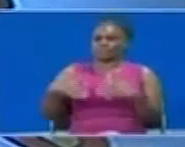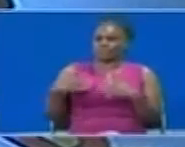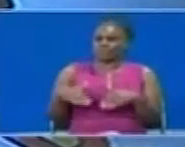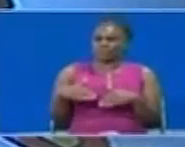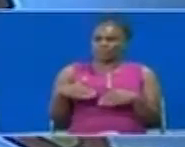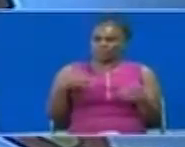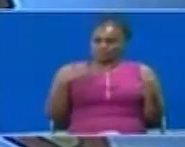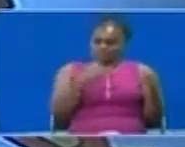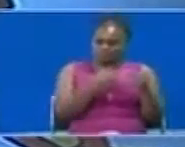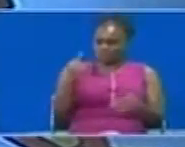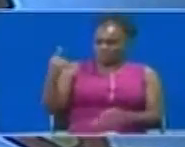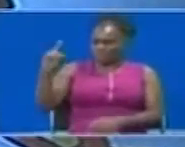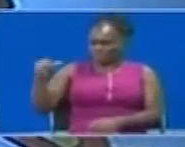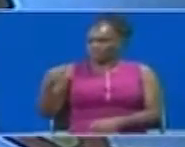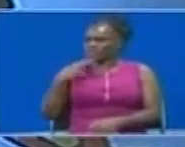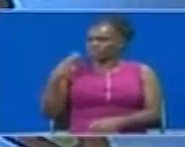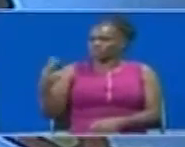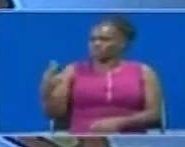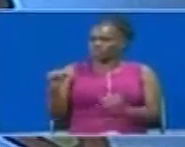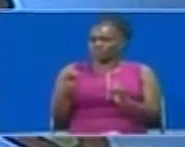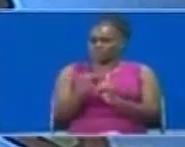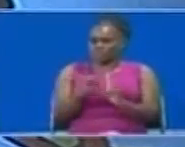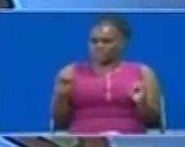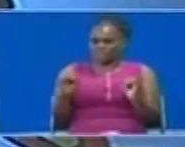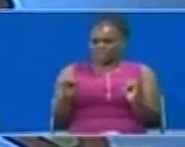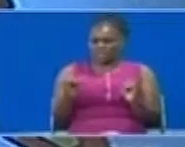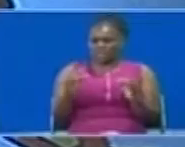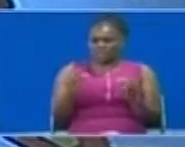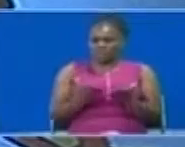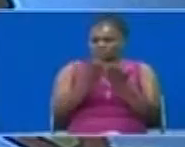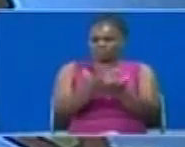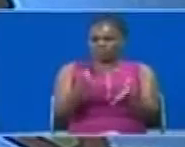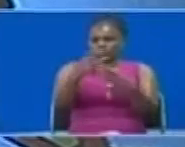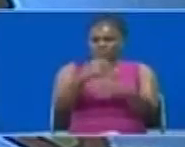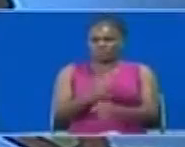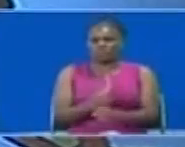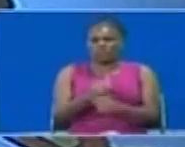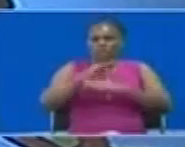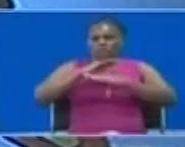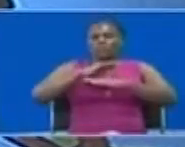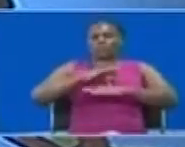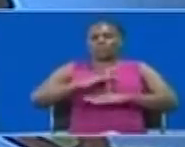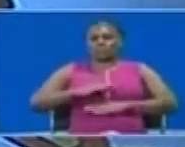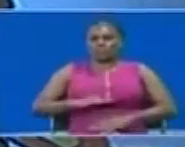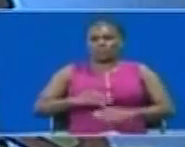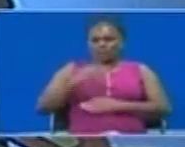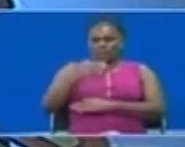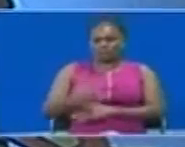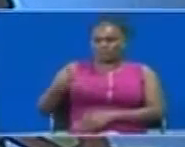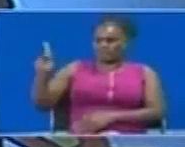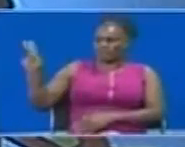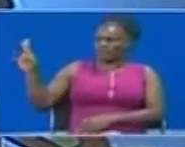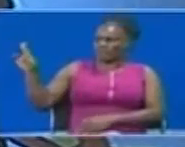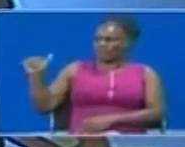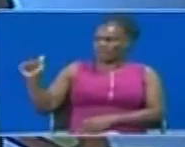At least 1,200 clearing and forwarding companies will tonight enjoy some sense of relief after the Kenya Revenue Authority